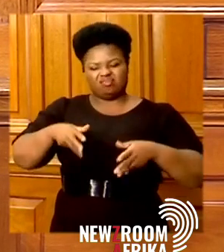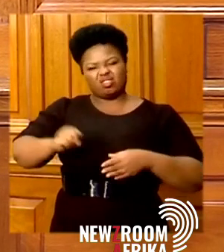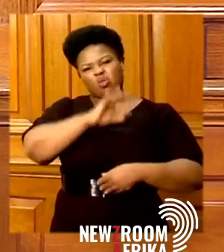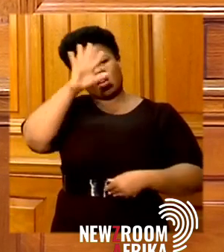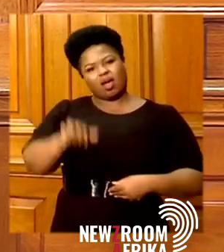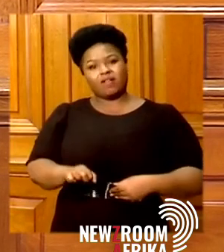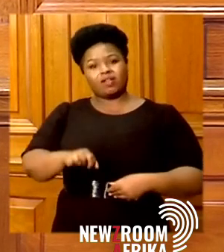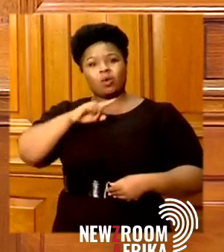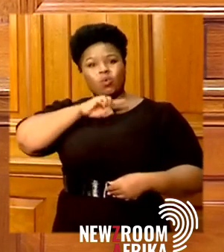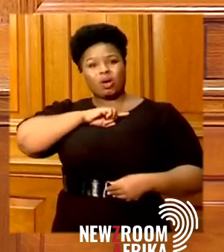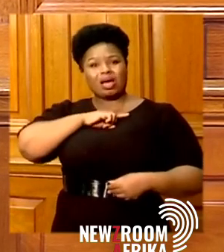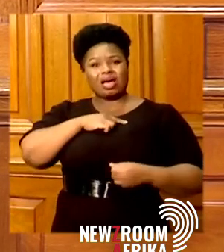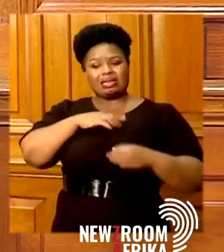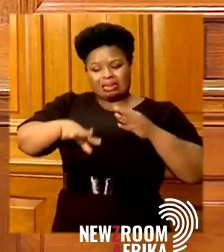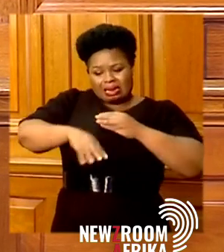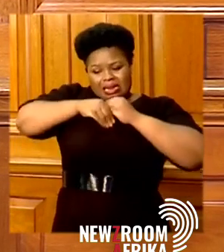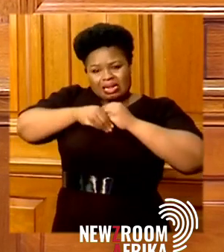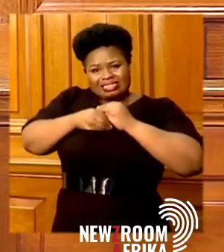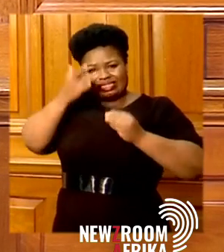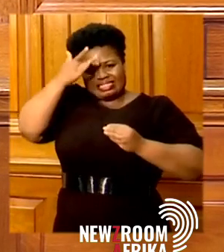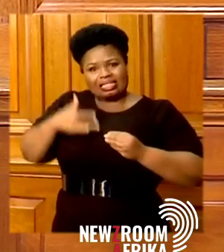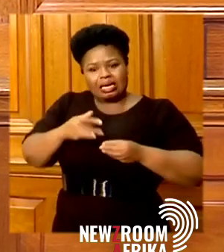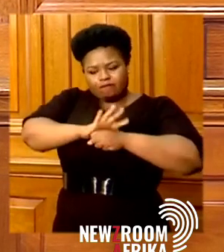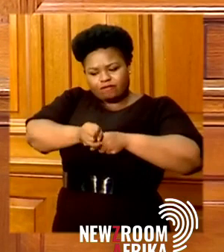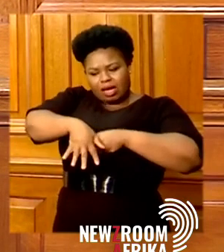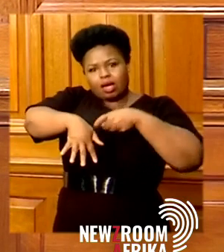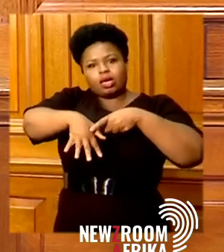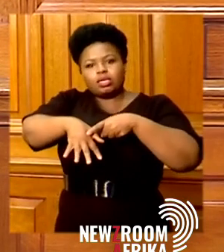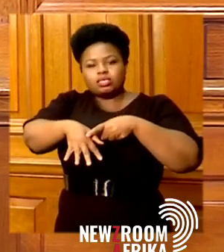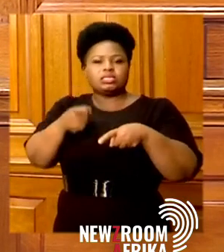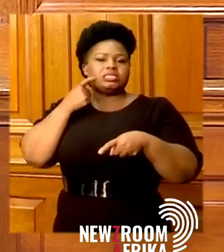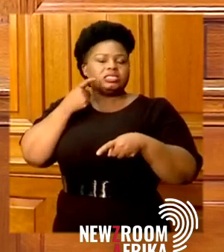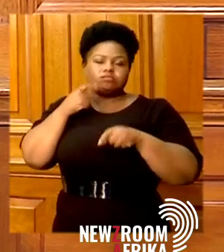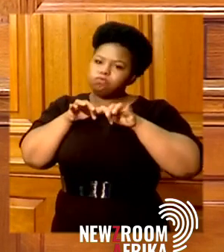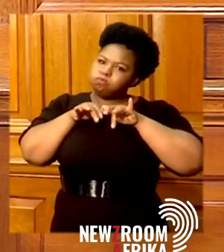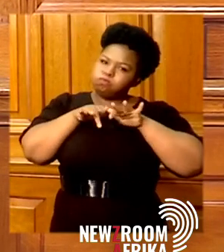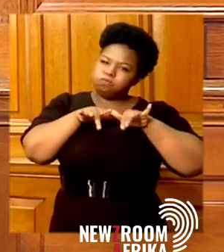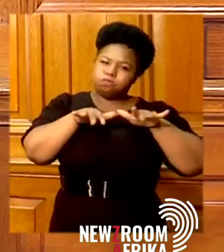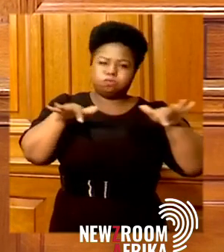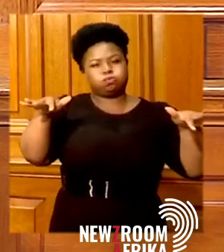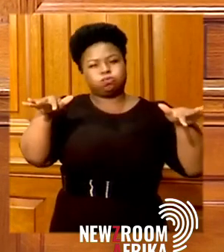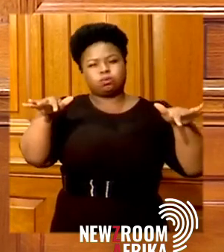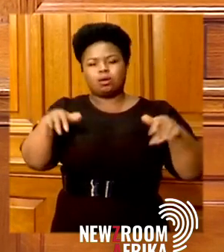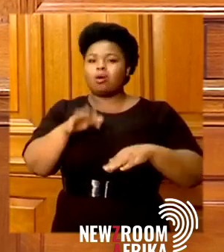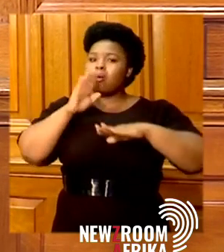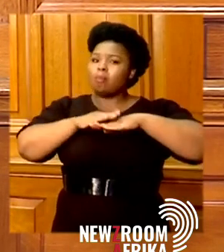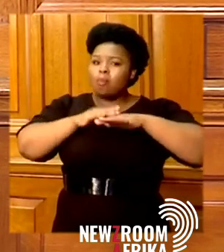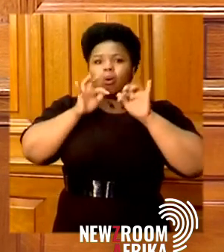Because the new variant is transmitted more easily, it has the potential to infect more